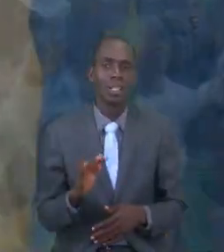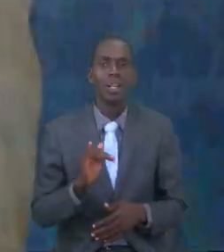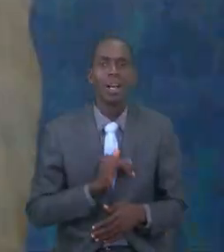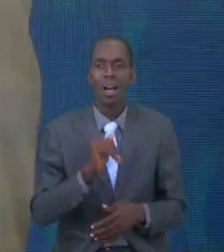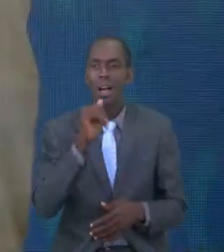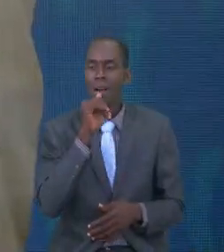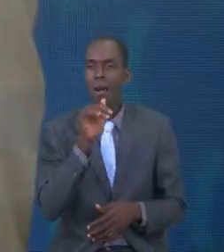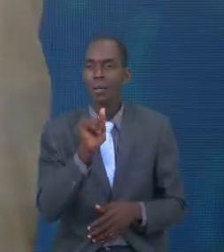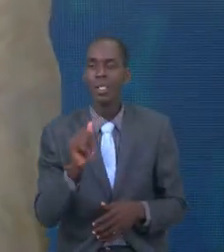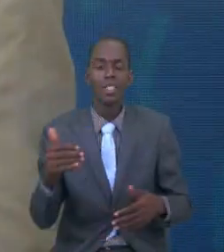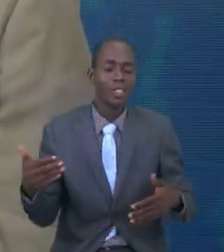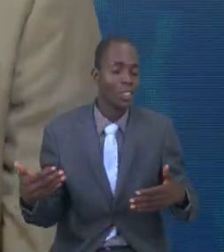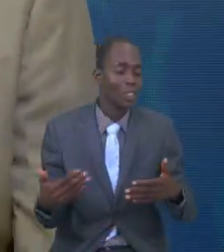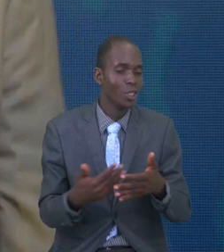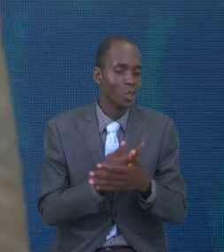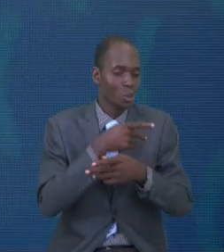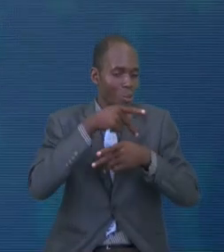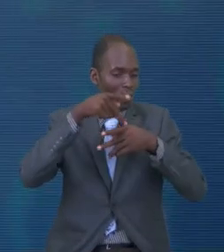new professional.